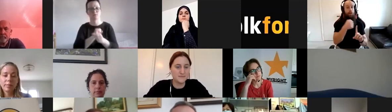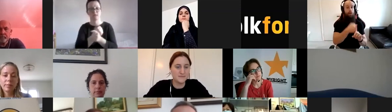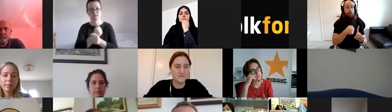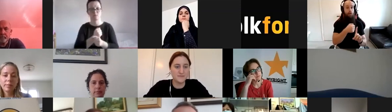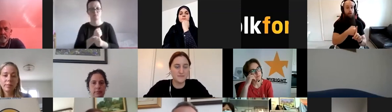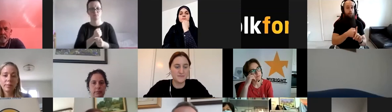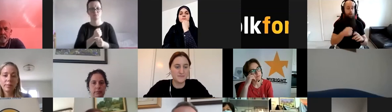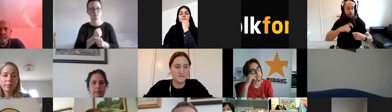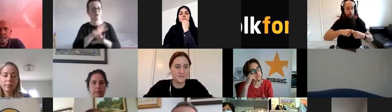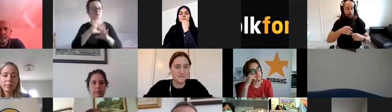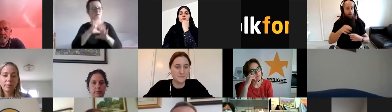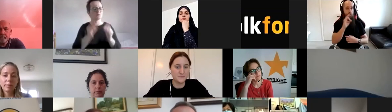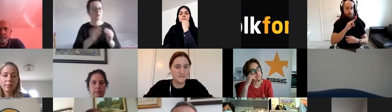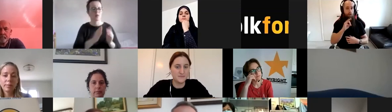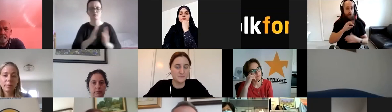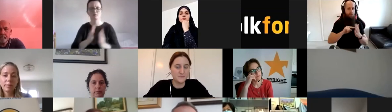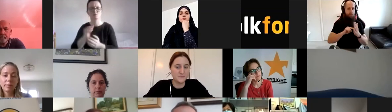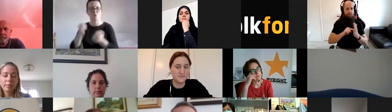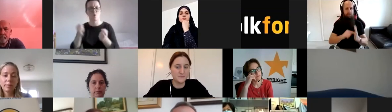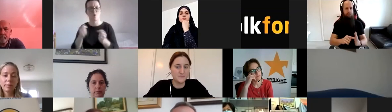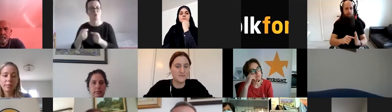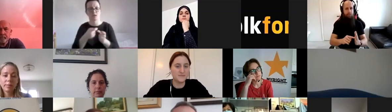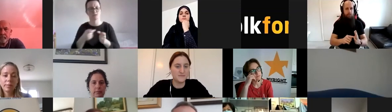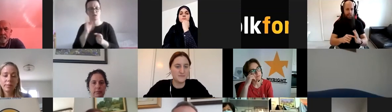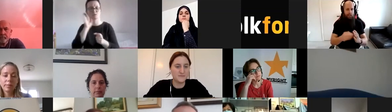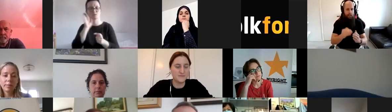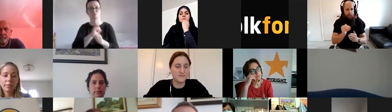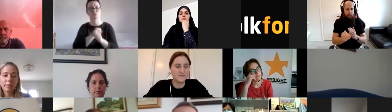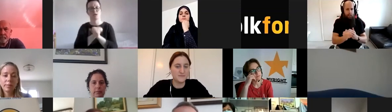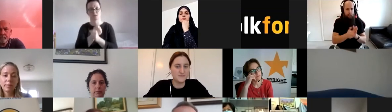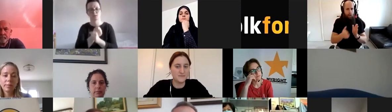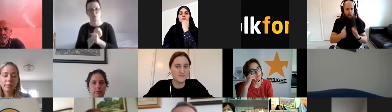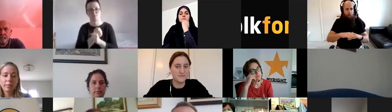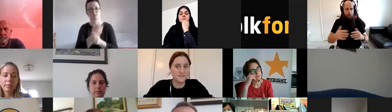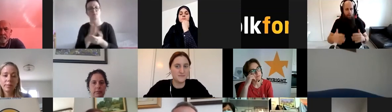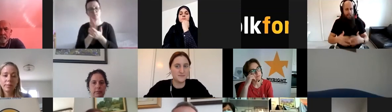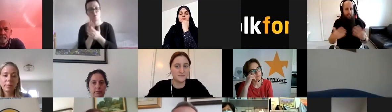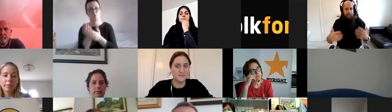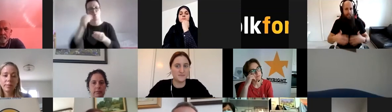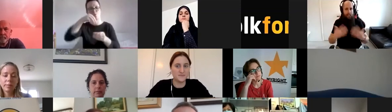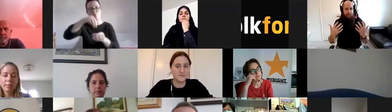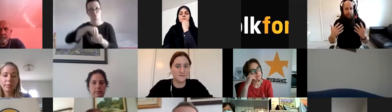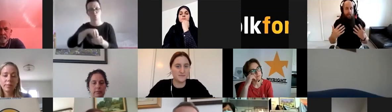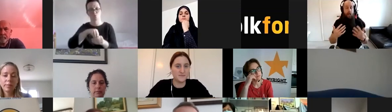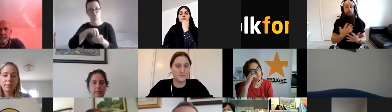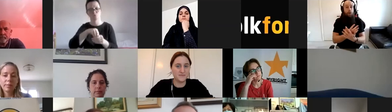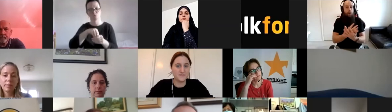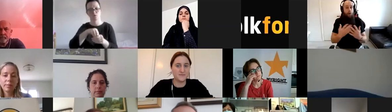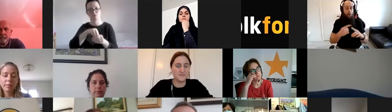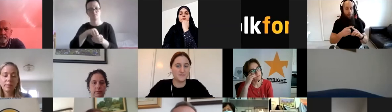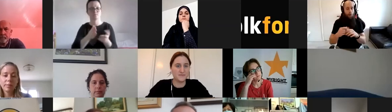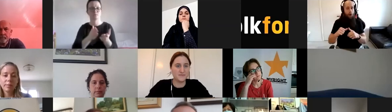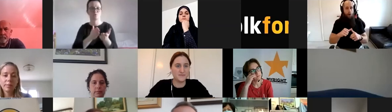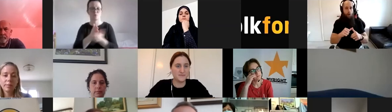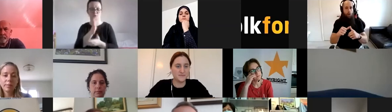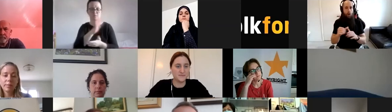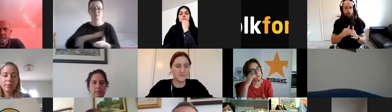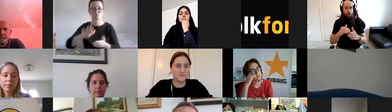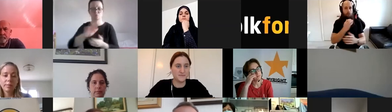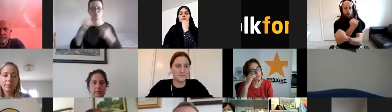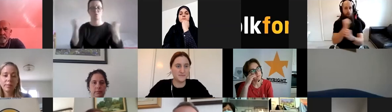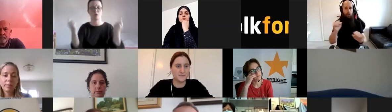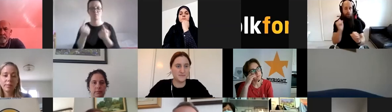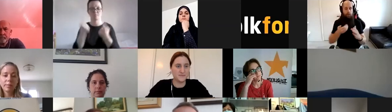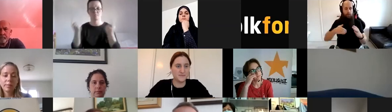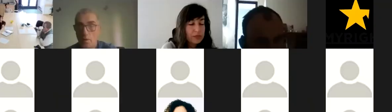intensified at the end of the war in Bosnia and Herzegovina, and a series of organizations from Bosnia participated